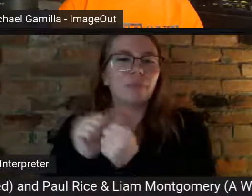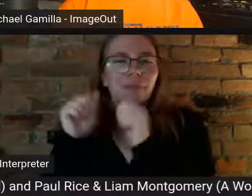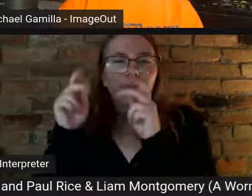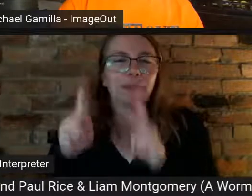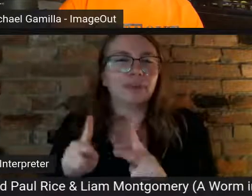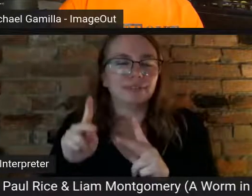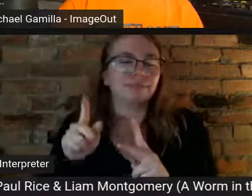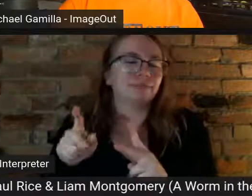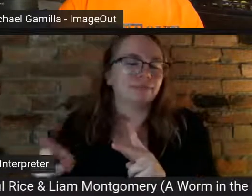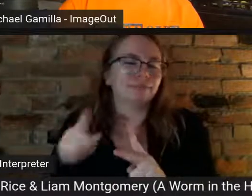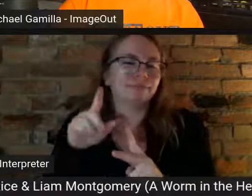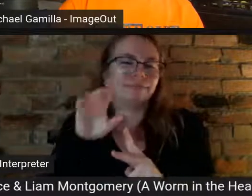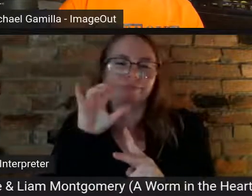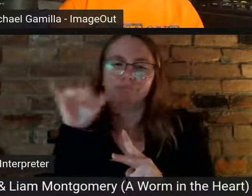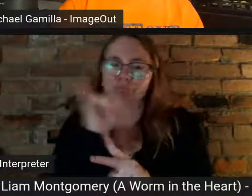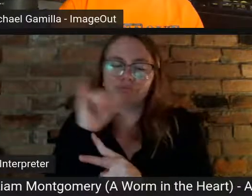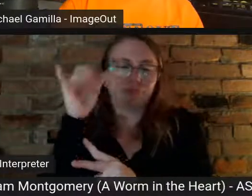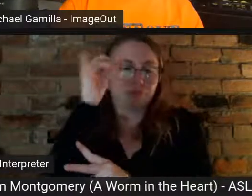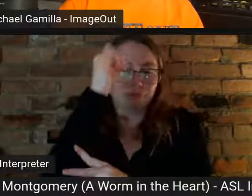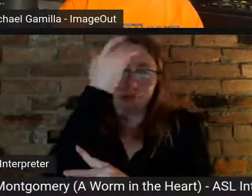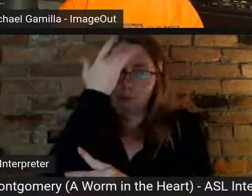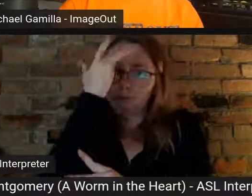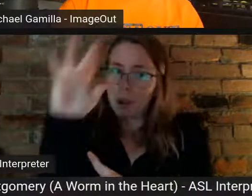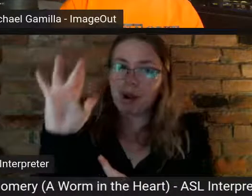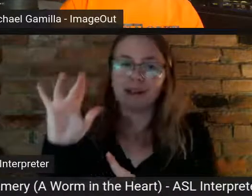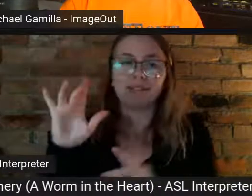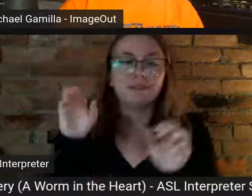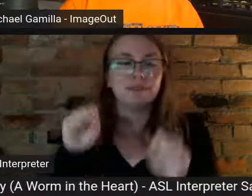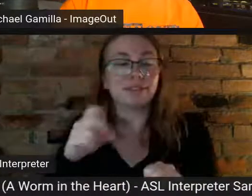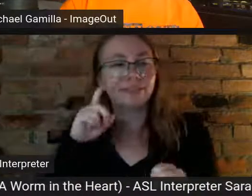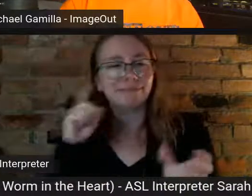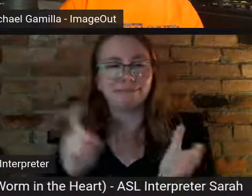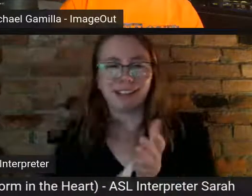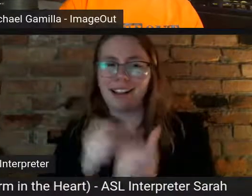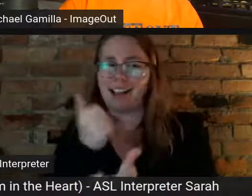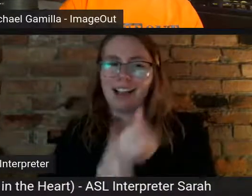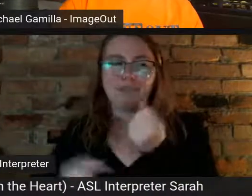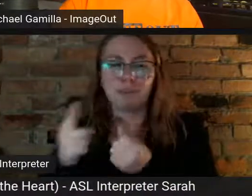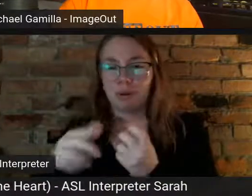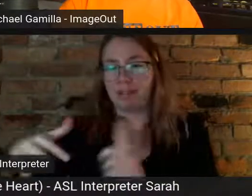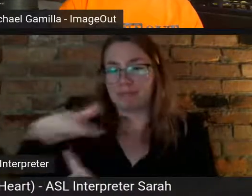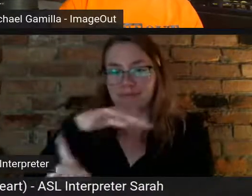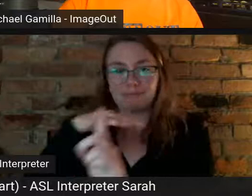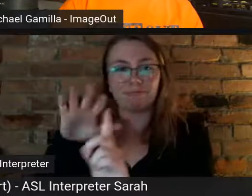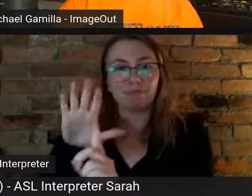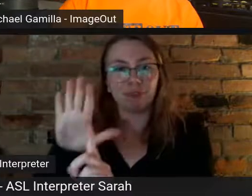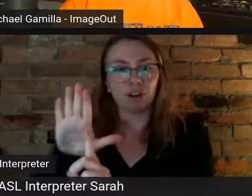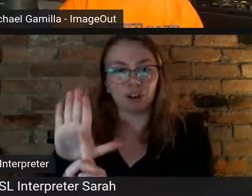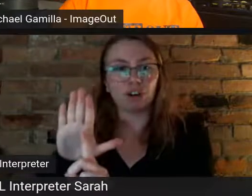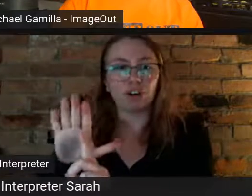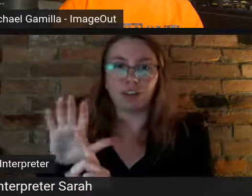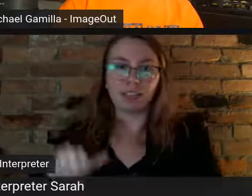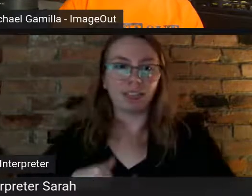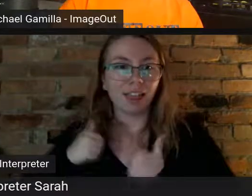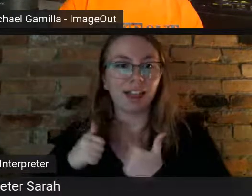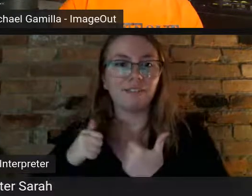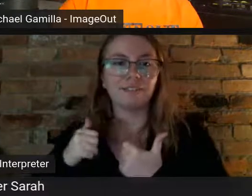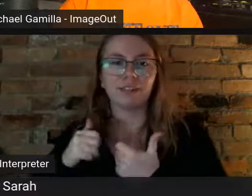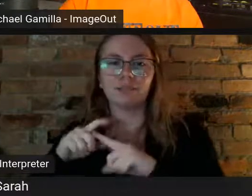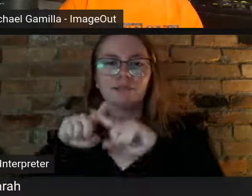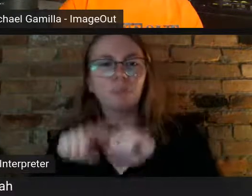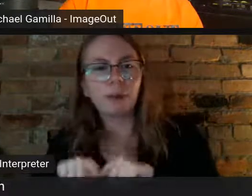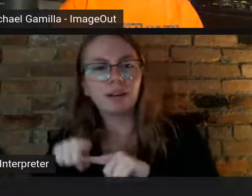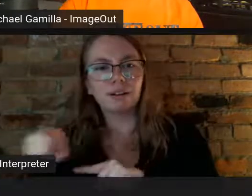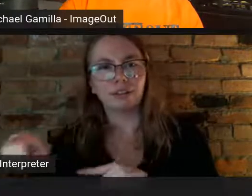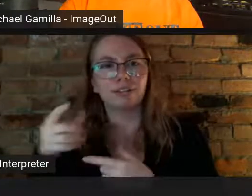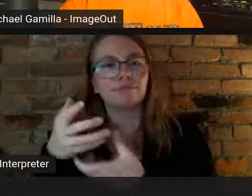And everyone around her, you could just see how much they relied on her, how much they depended on her for strength, for guidance.